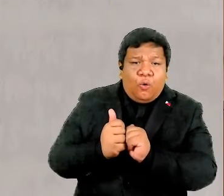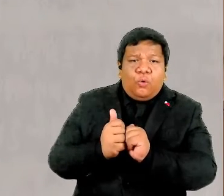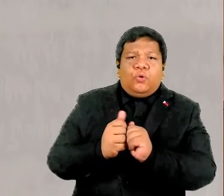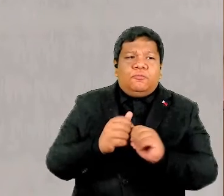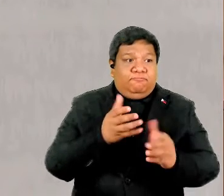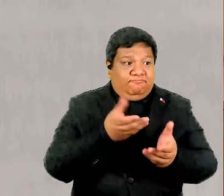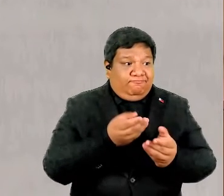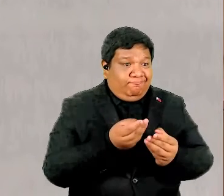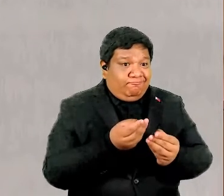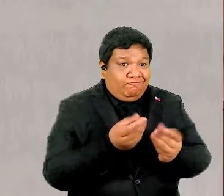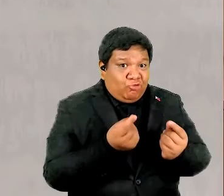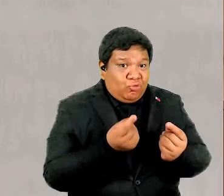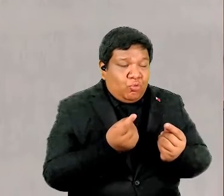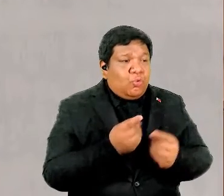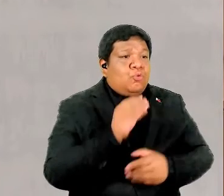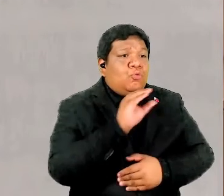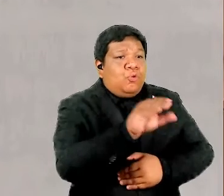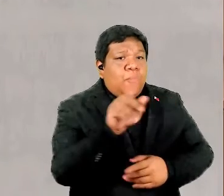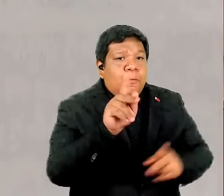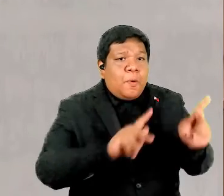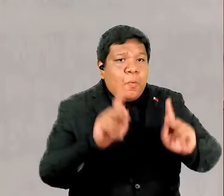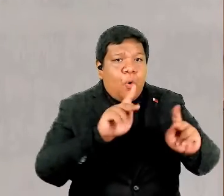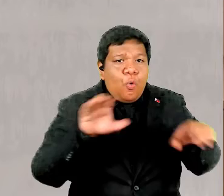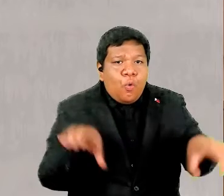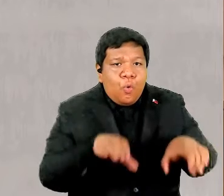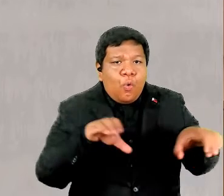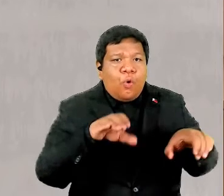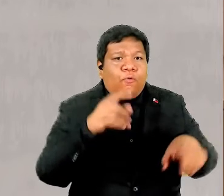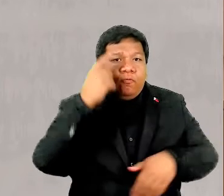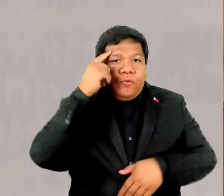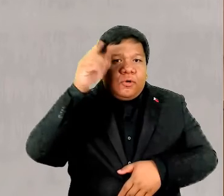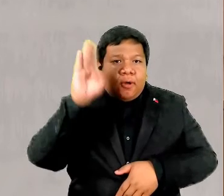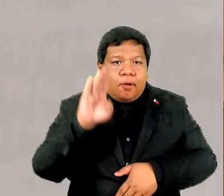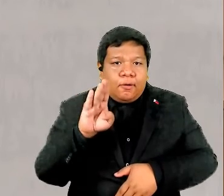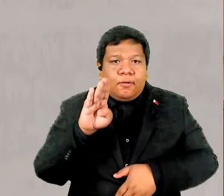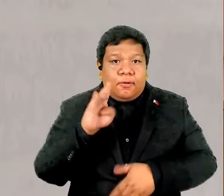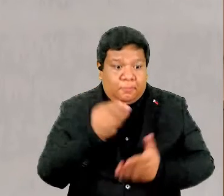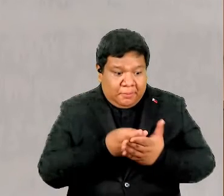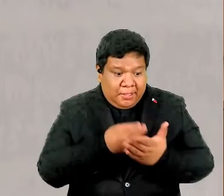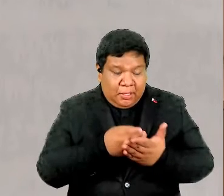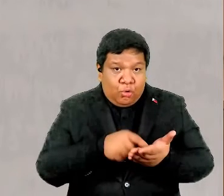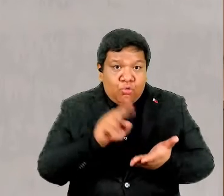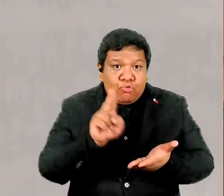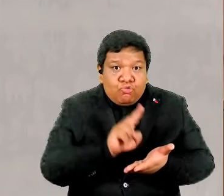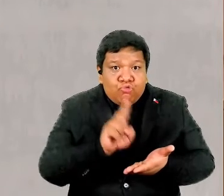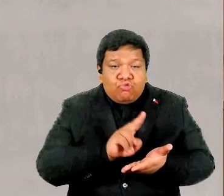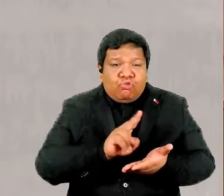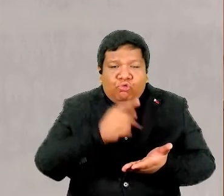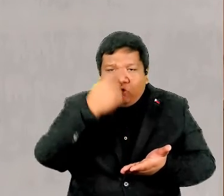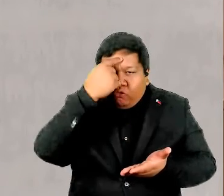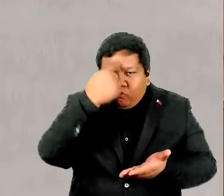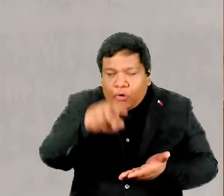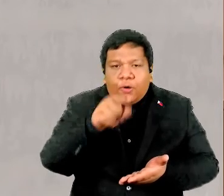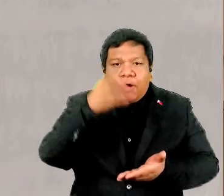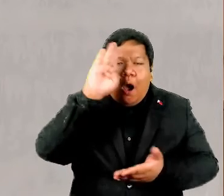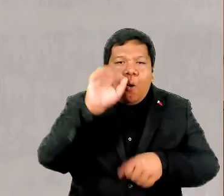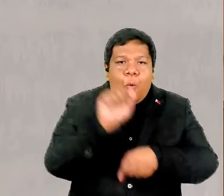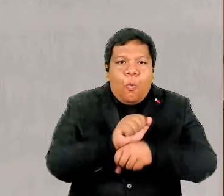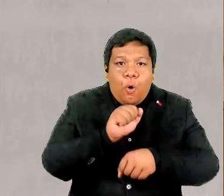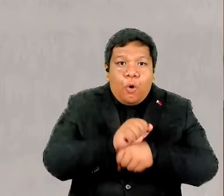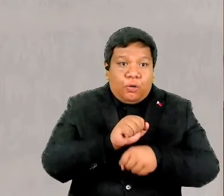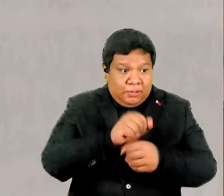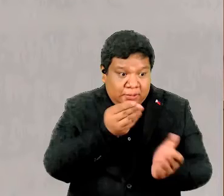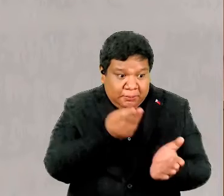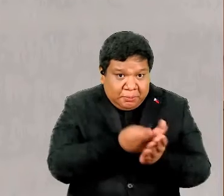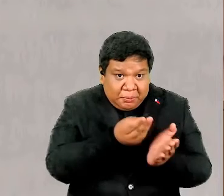by investing it with people or using it for the works of God. The money itself will only have earthly values, but